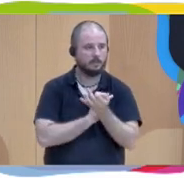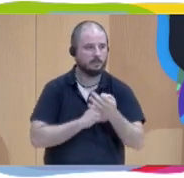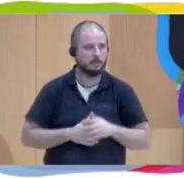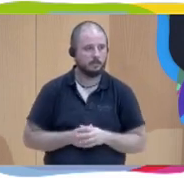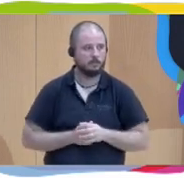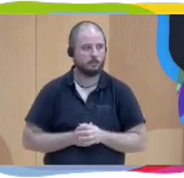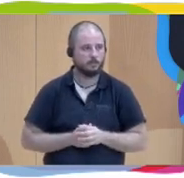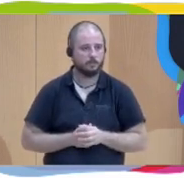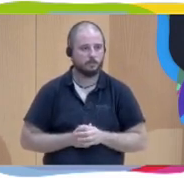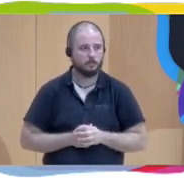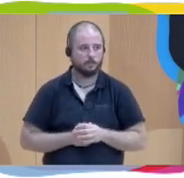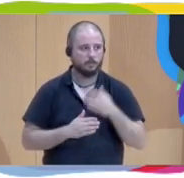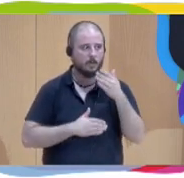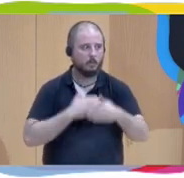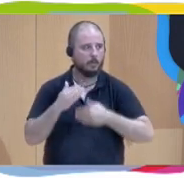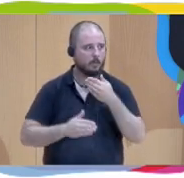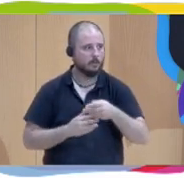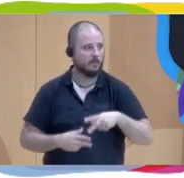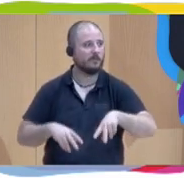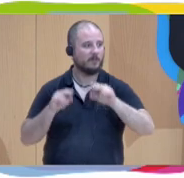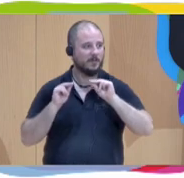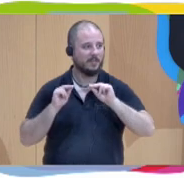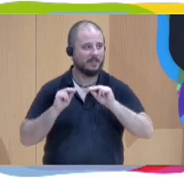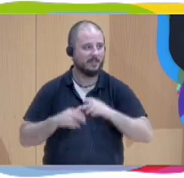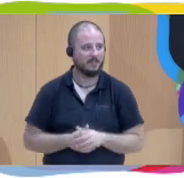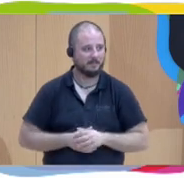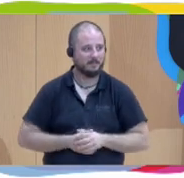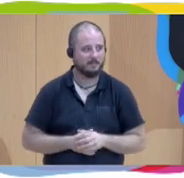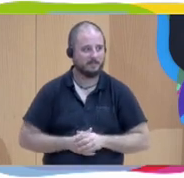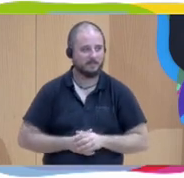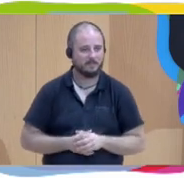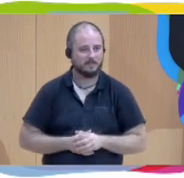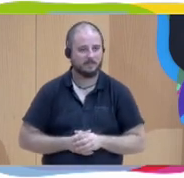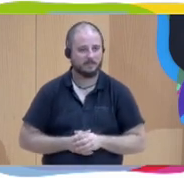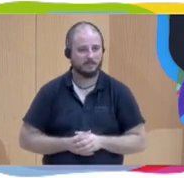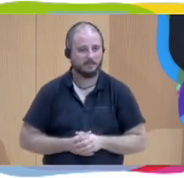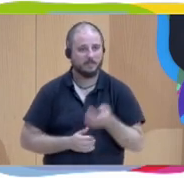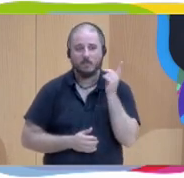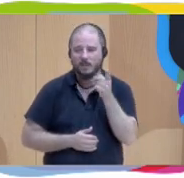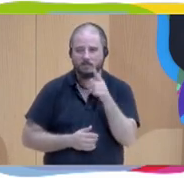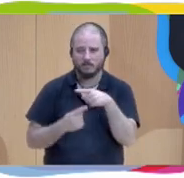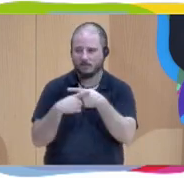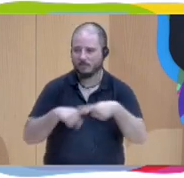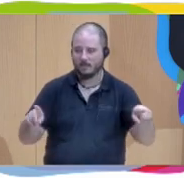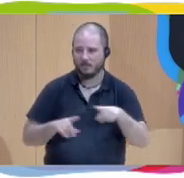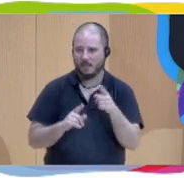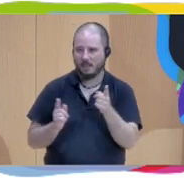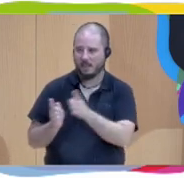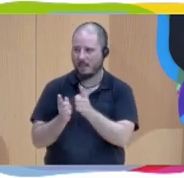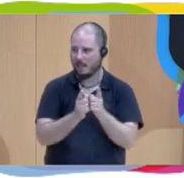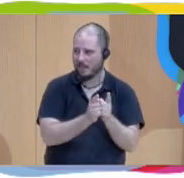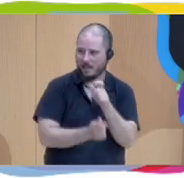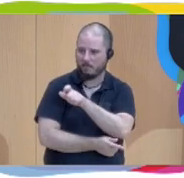say, there is only a minor differences between people. Because